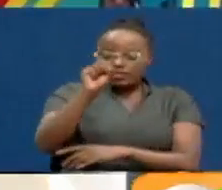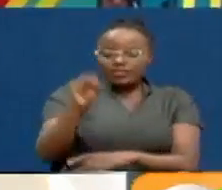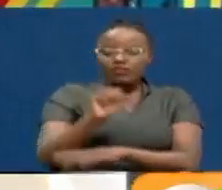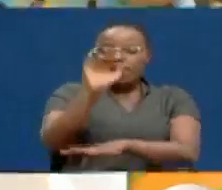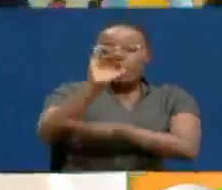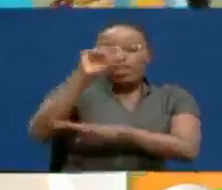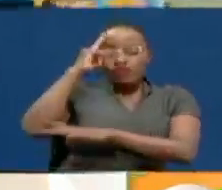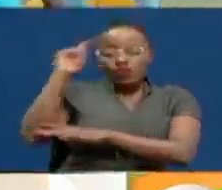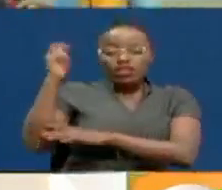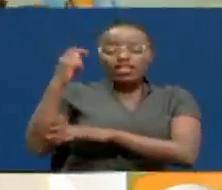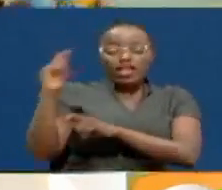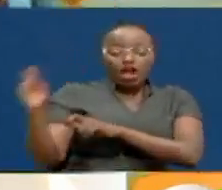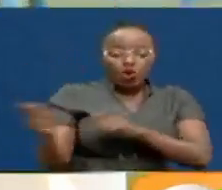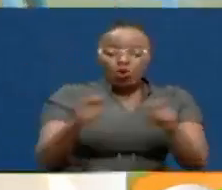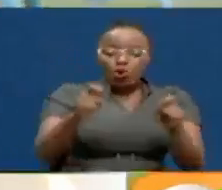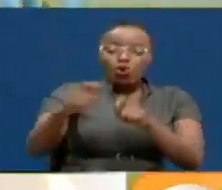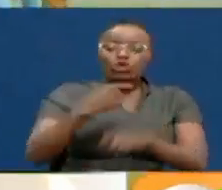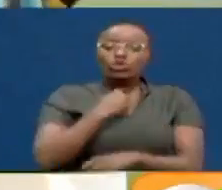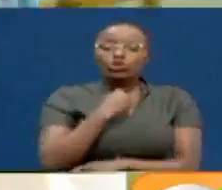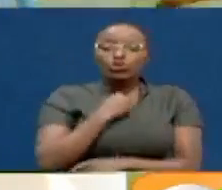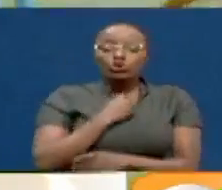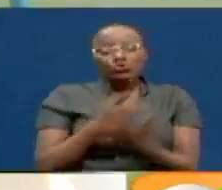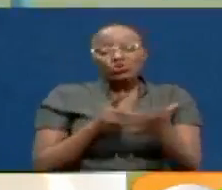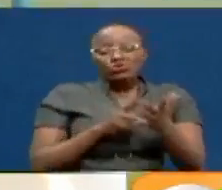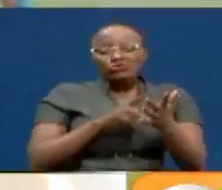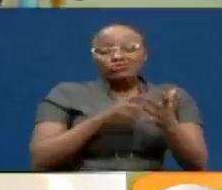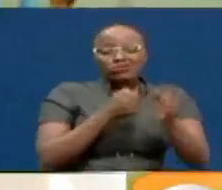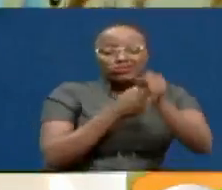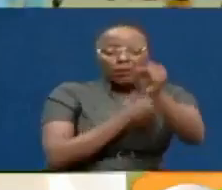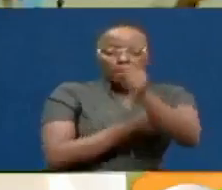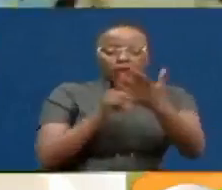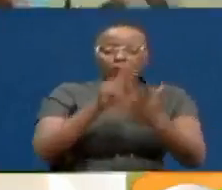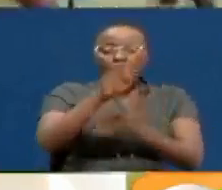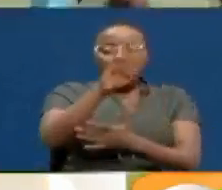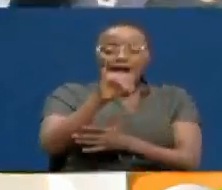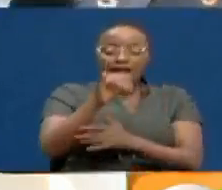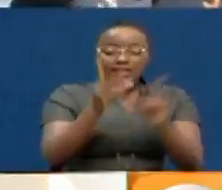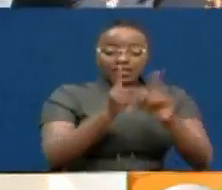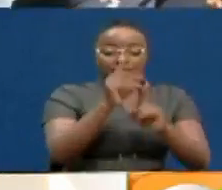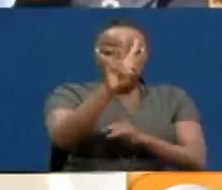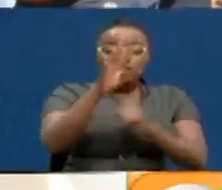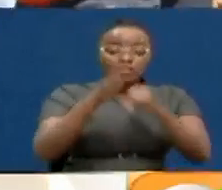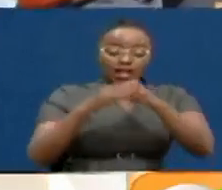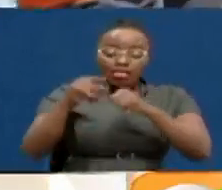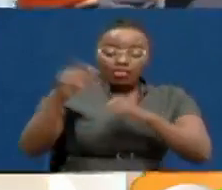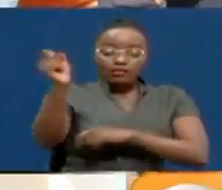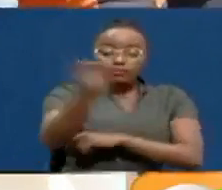the Kenya Hockey Union for support to pay the fine by the 29th of this month.